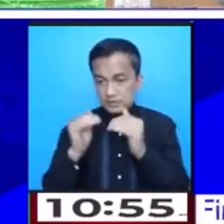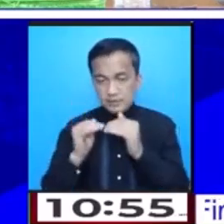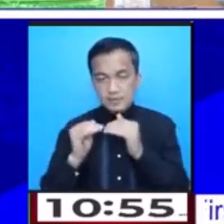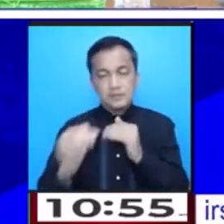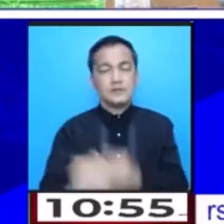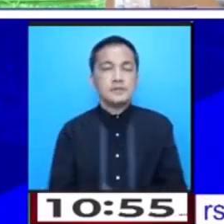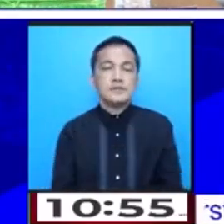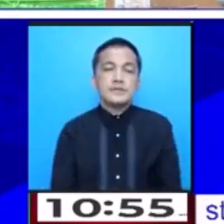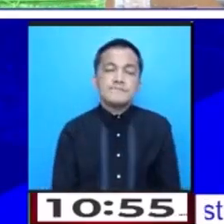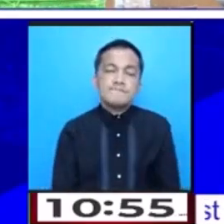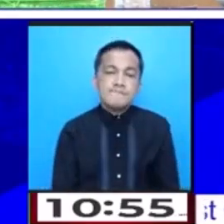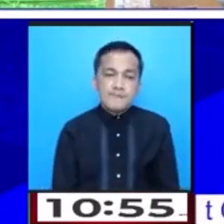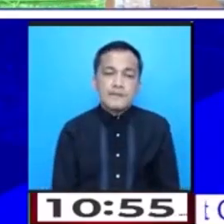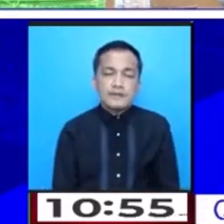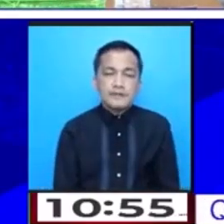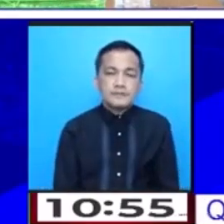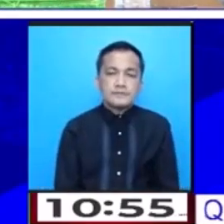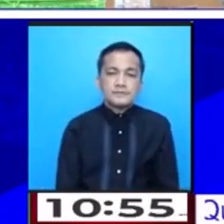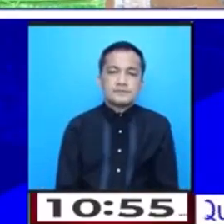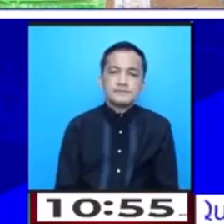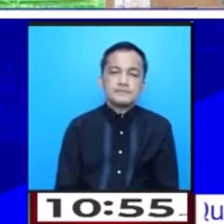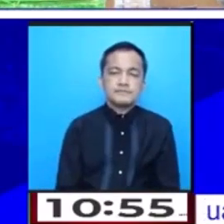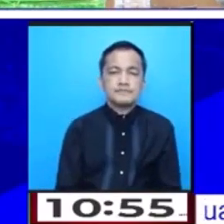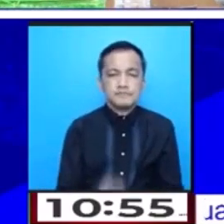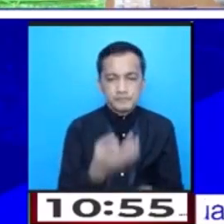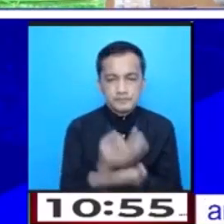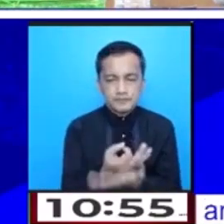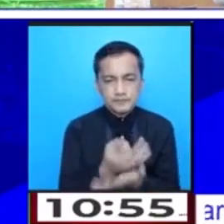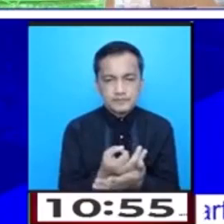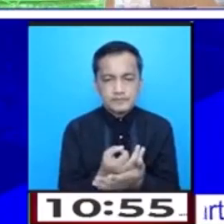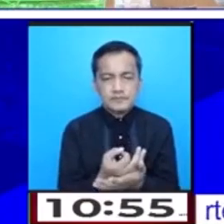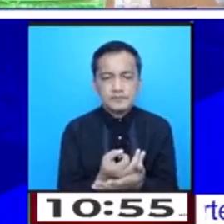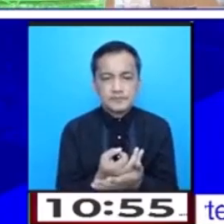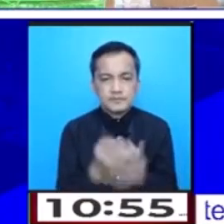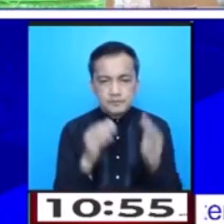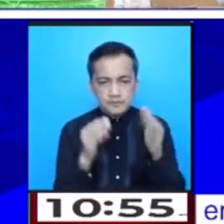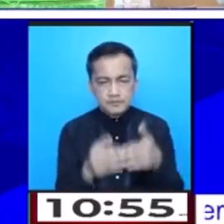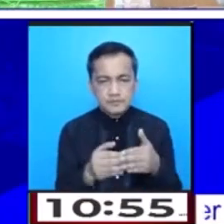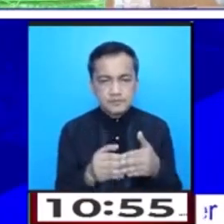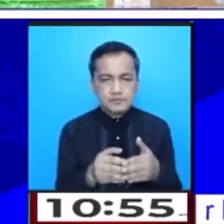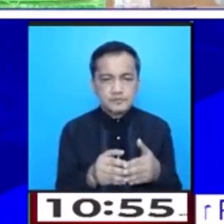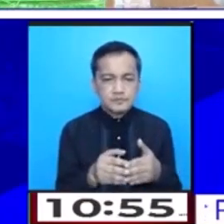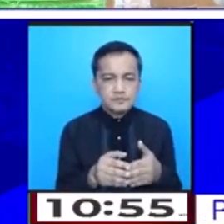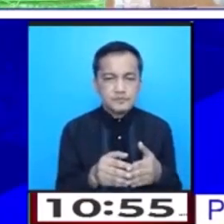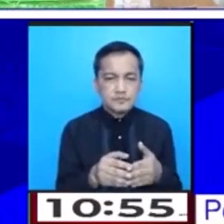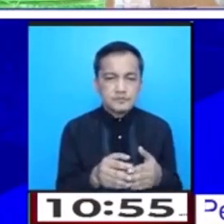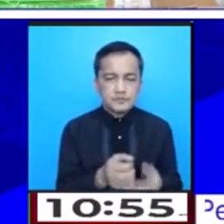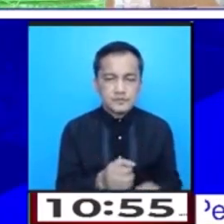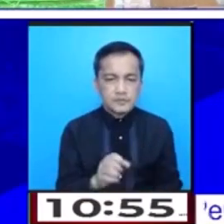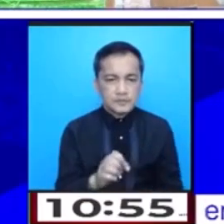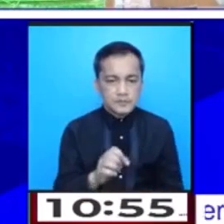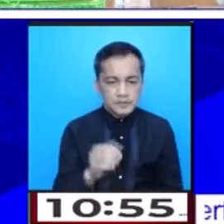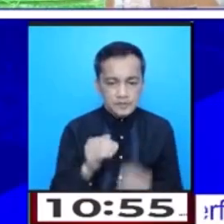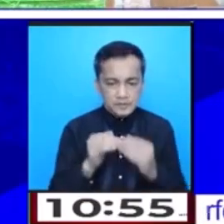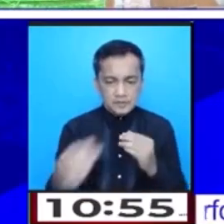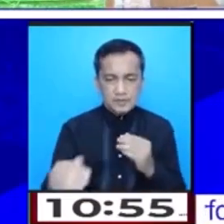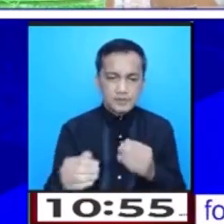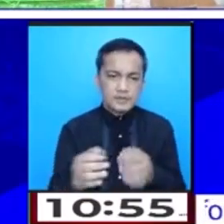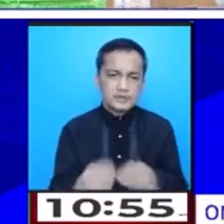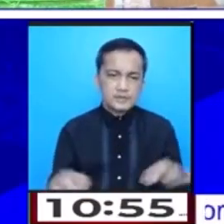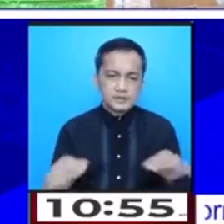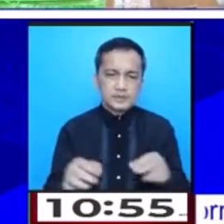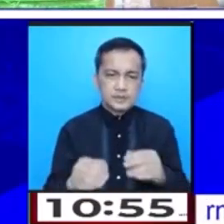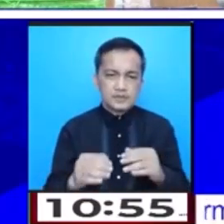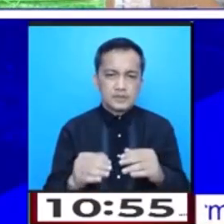of your finances, particularly, and again, you know, price instability is the enemy of growth, you know?